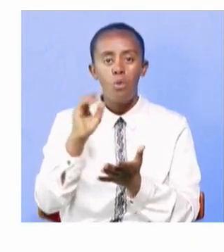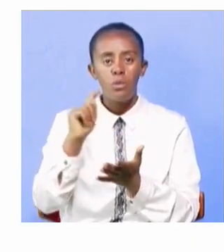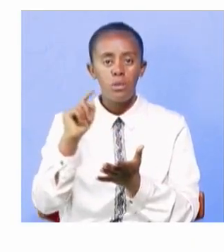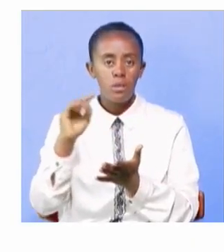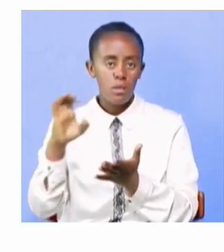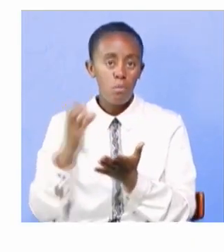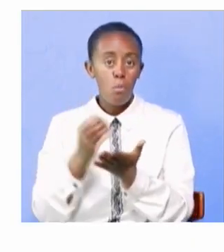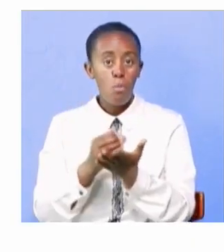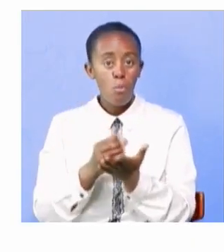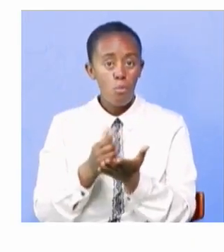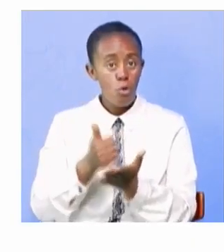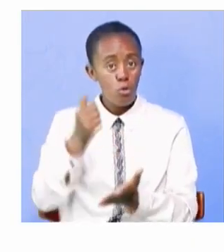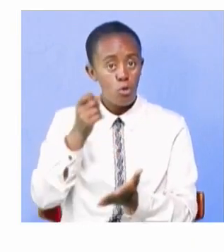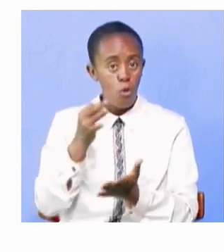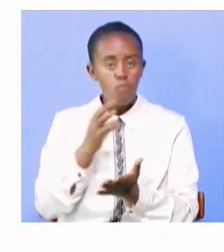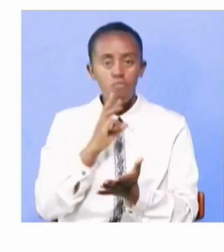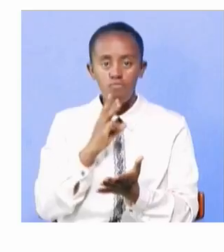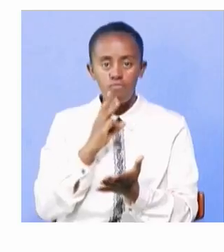of water